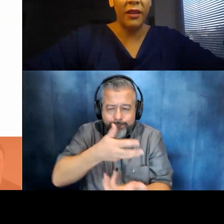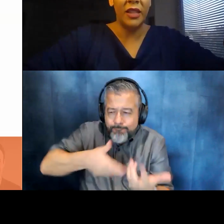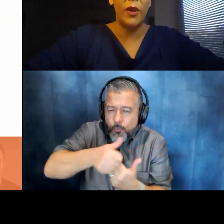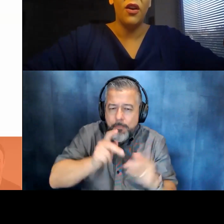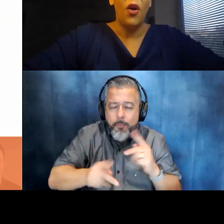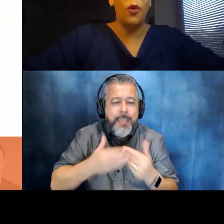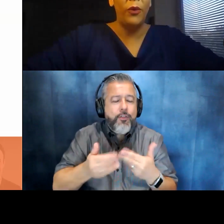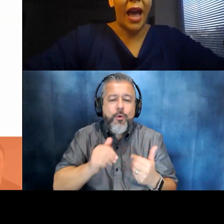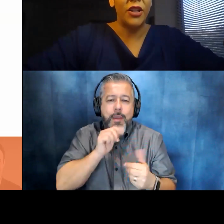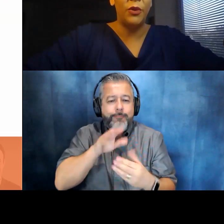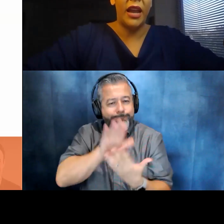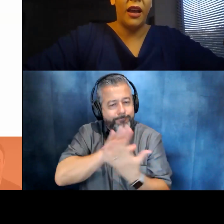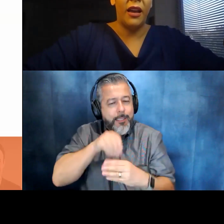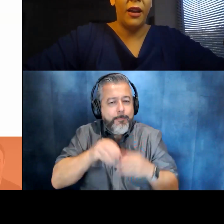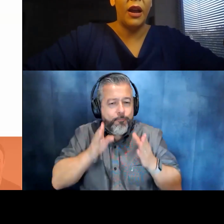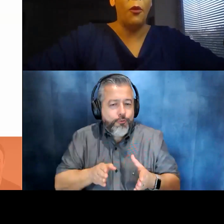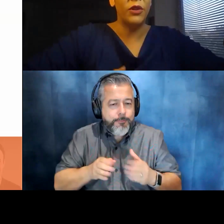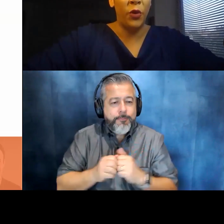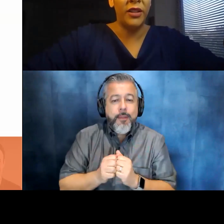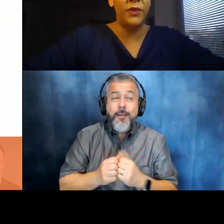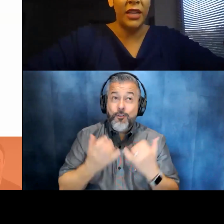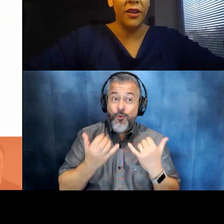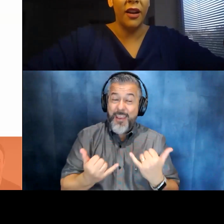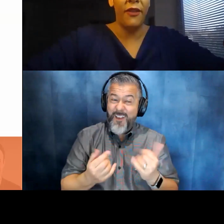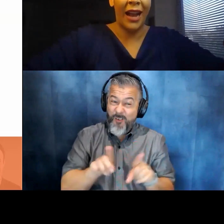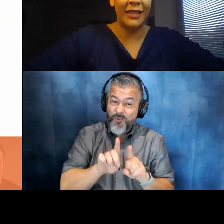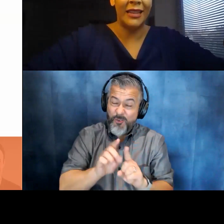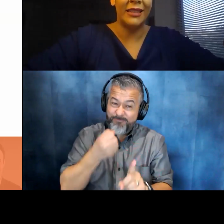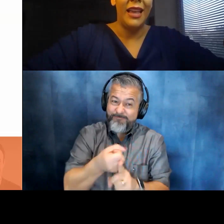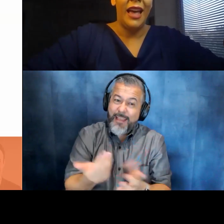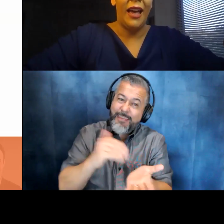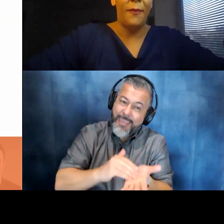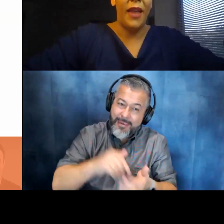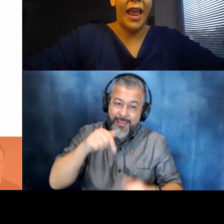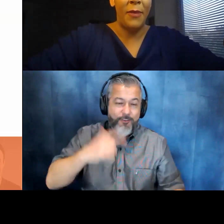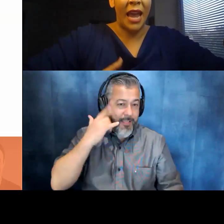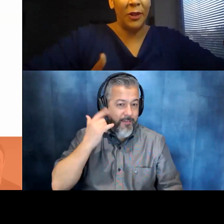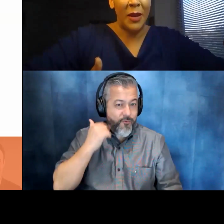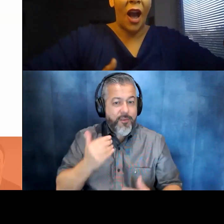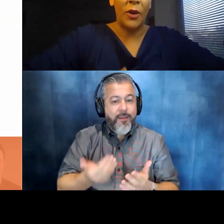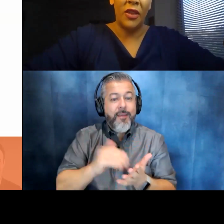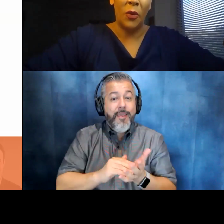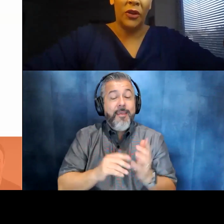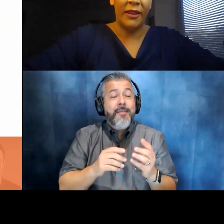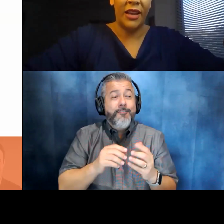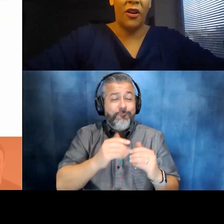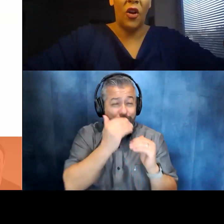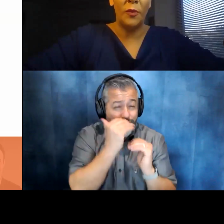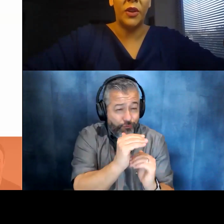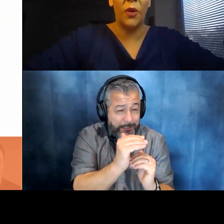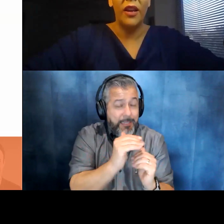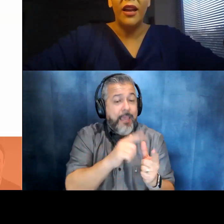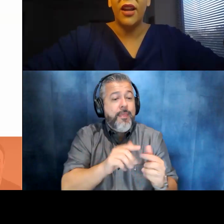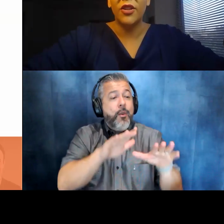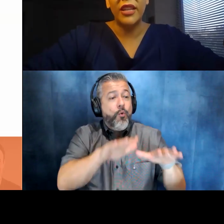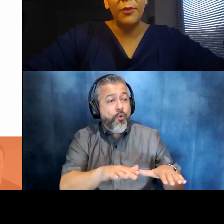this week rolled back to a more restrictive tier of access and being able to be out in the world outside our home.